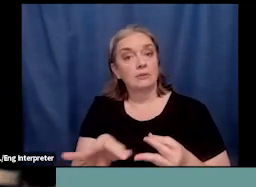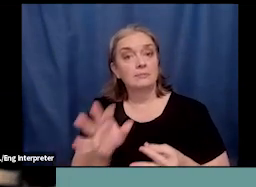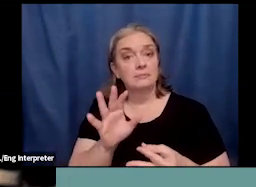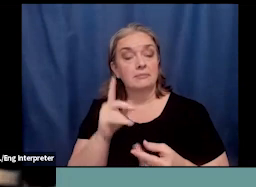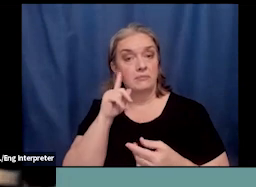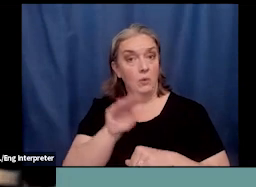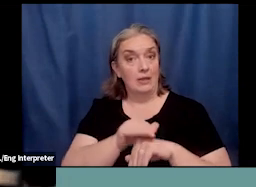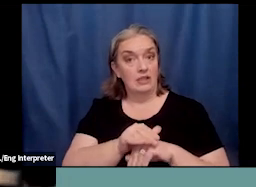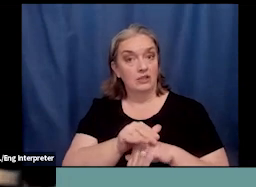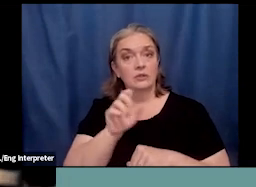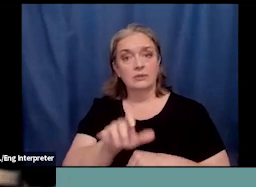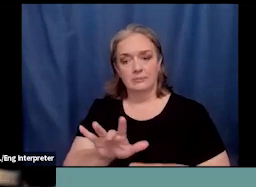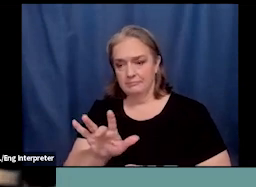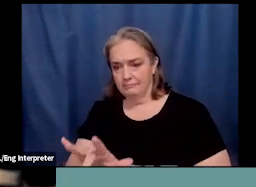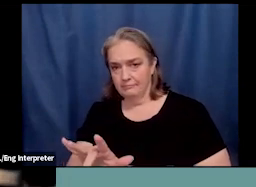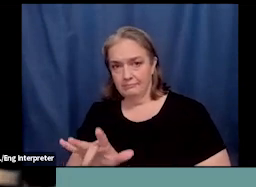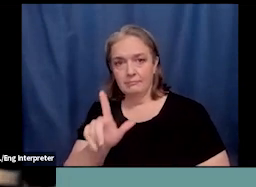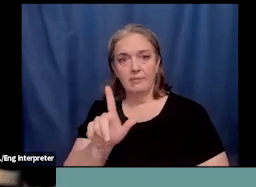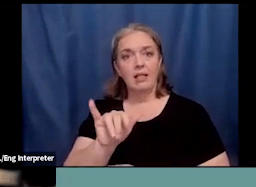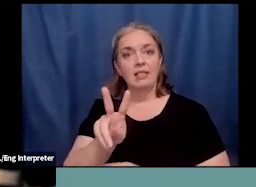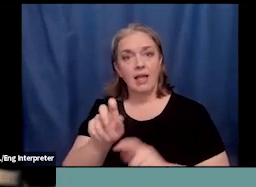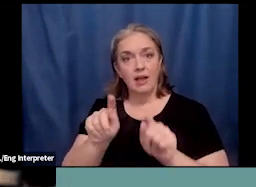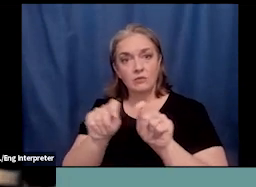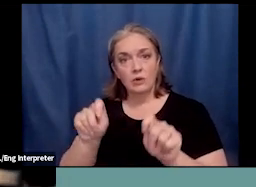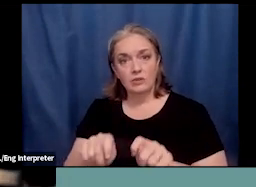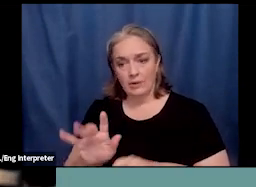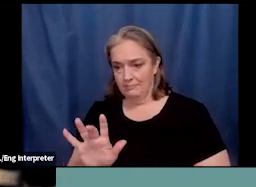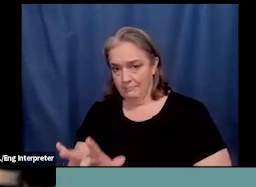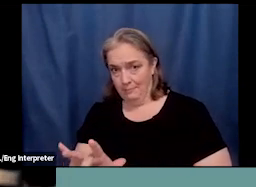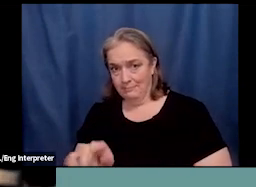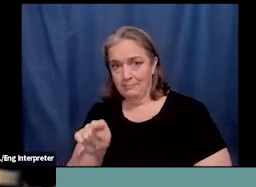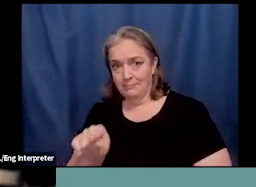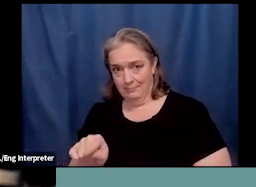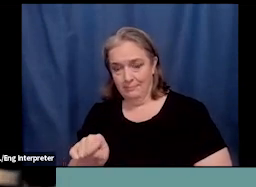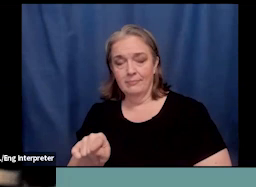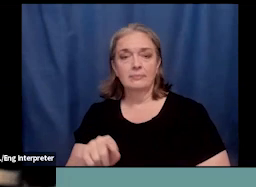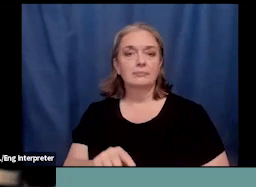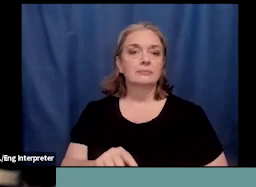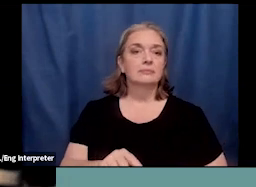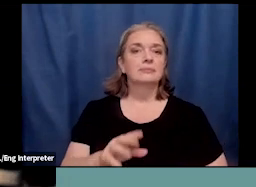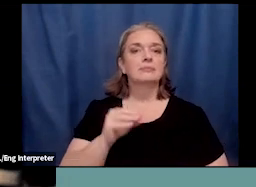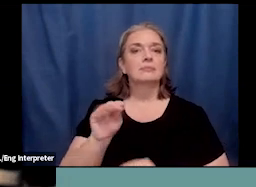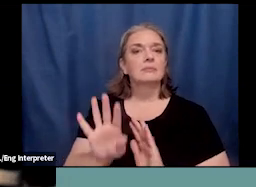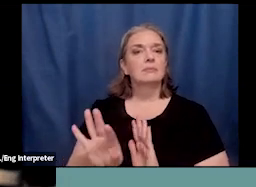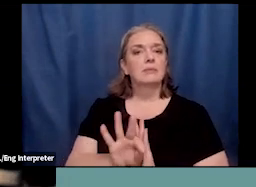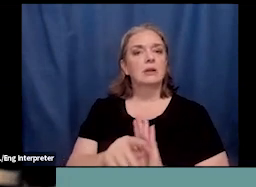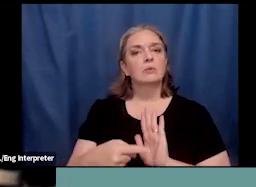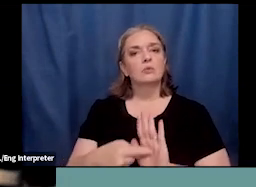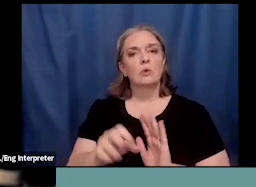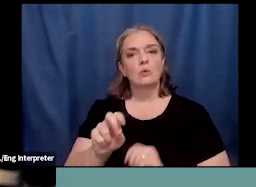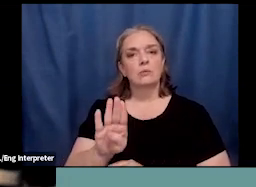can find those by clicking Live Transcript. There's a button at the bottom of your screen, and then selecting Show